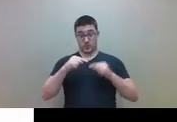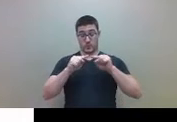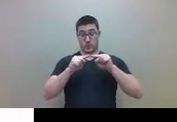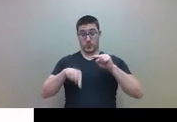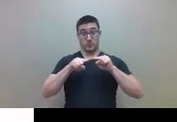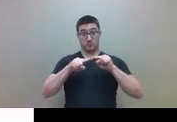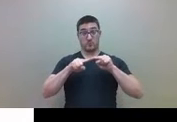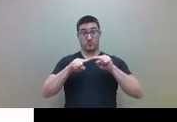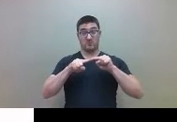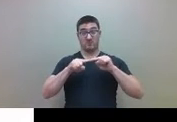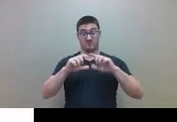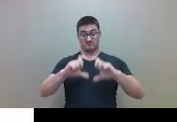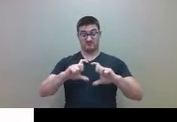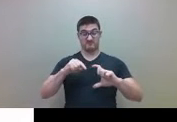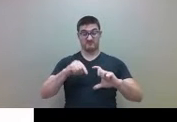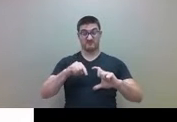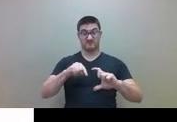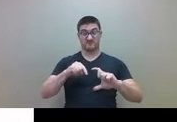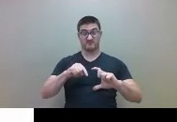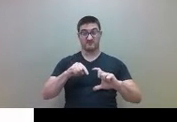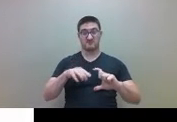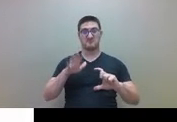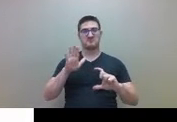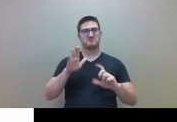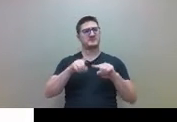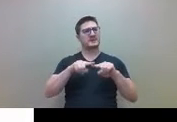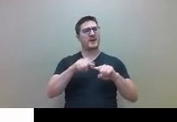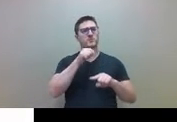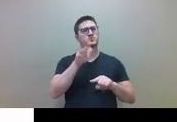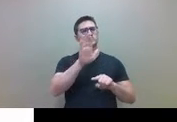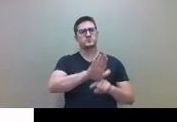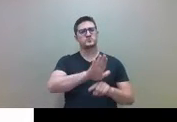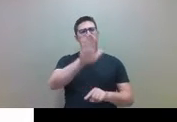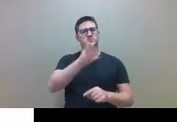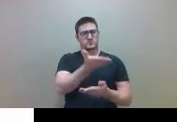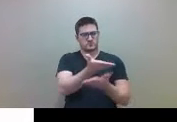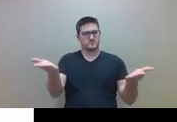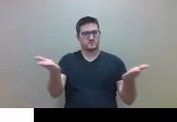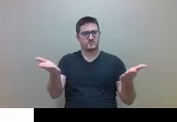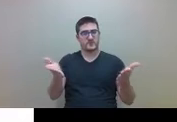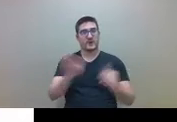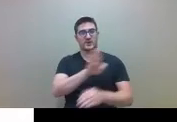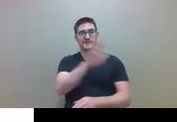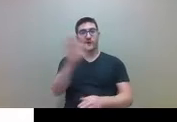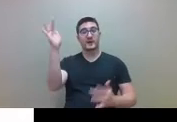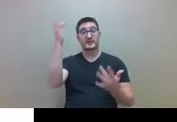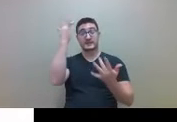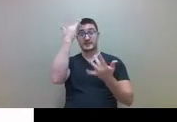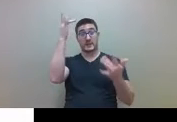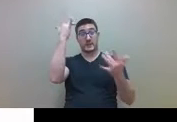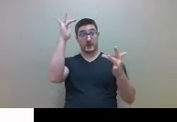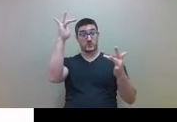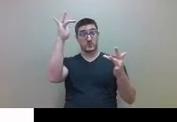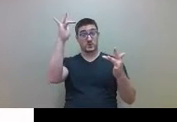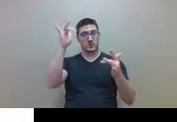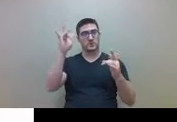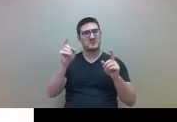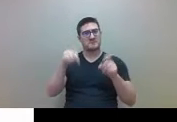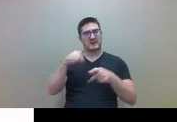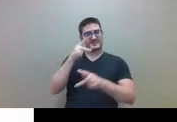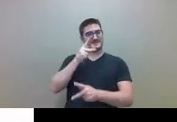is important for your intellectual well-being, you're going to keep and